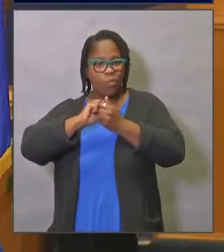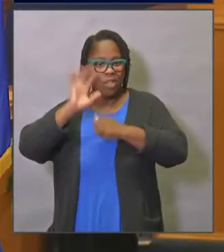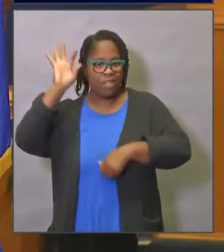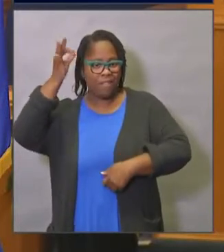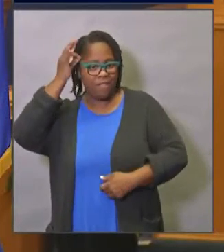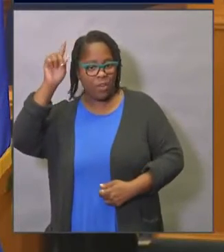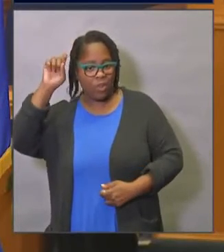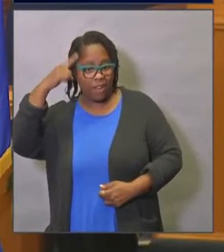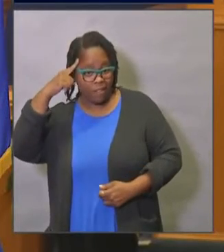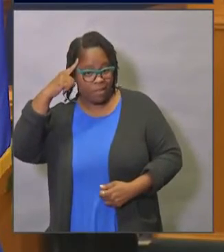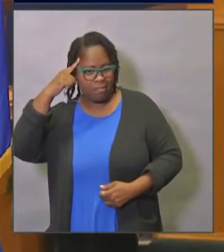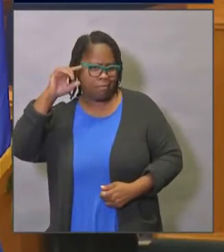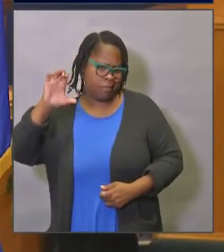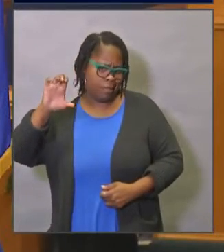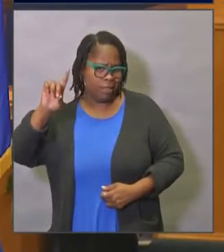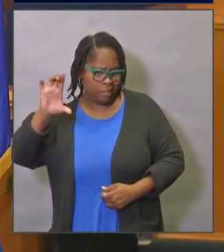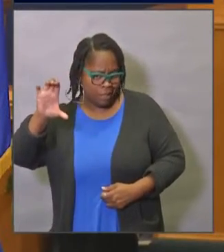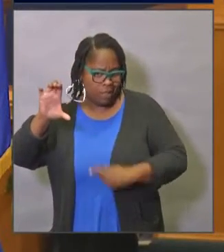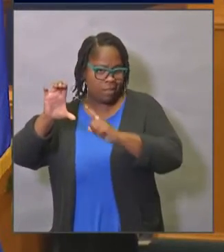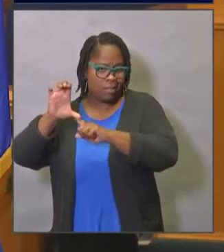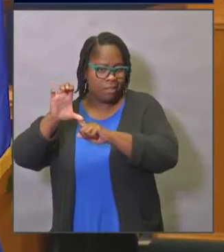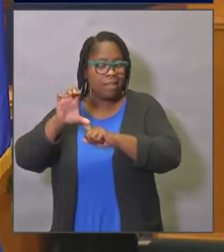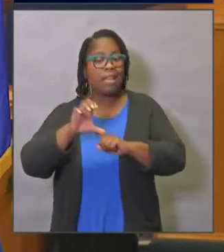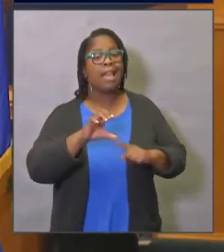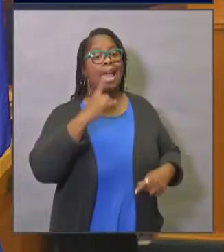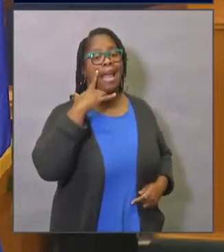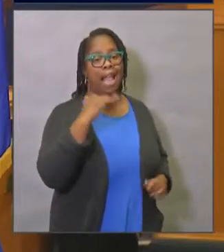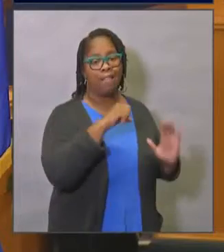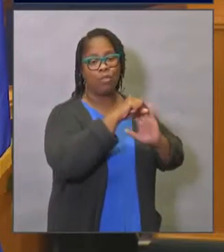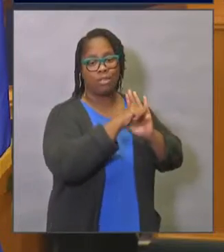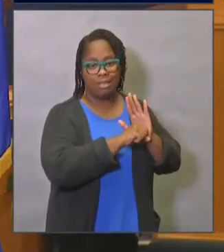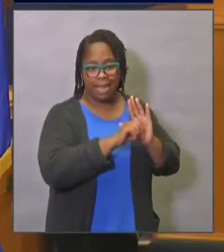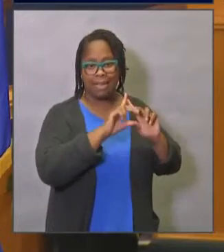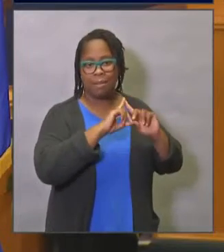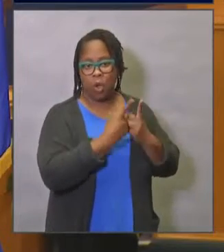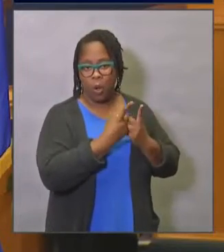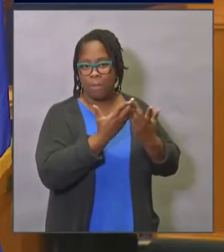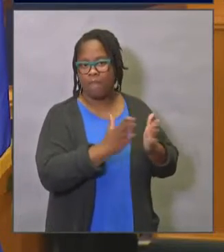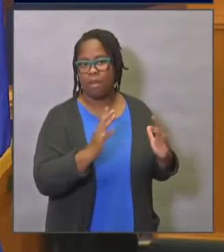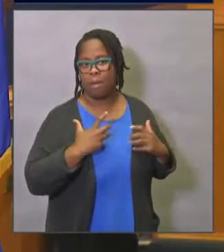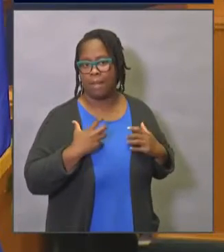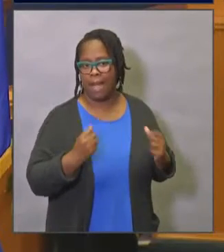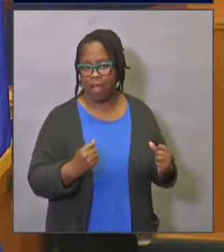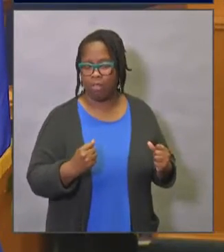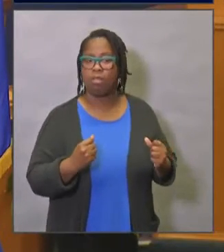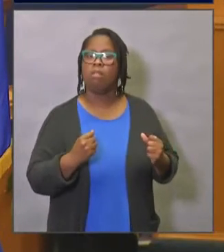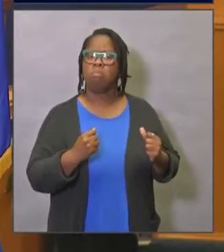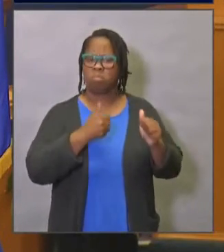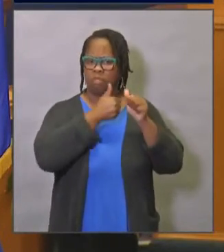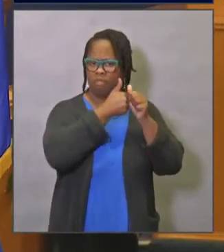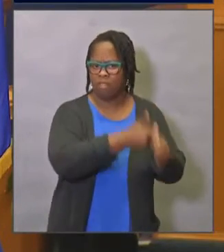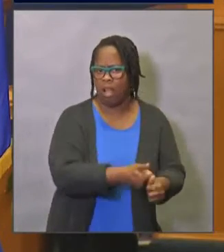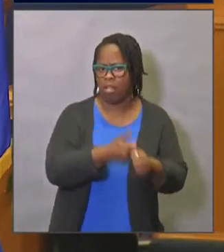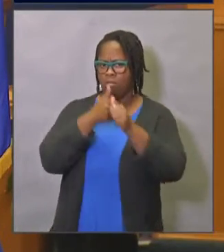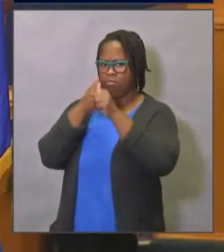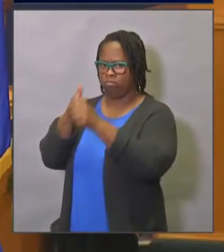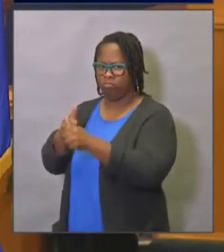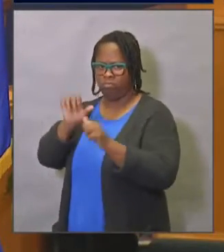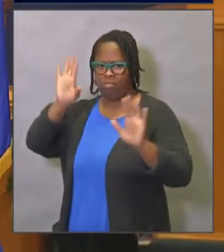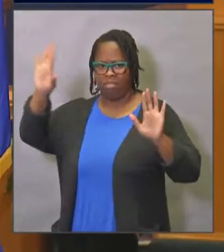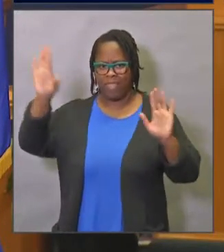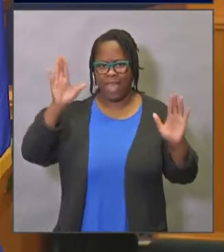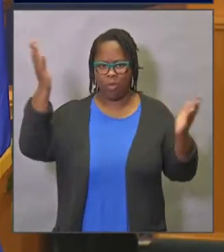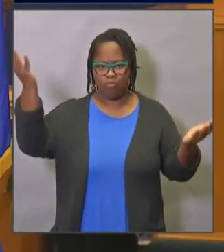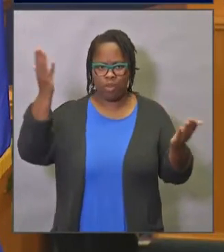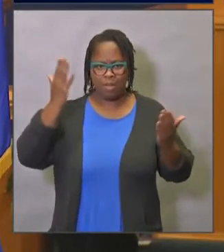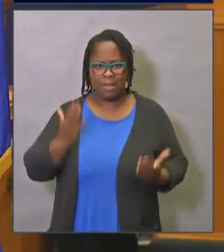CDC in particular, and with the State Department of Public Health to make sure that there's alignment and that we're using the recommendations that come out